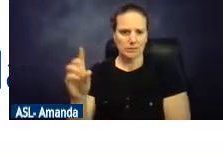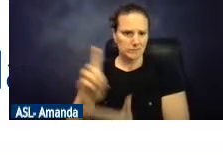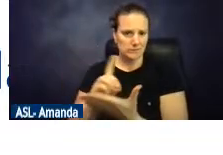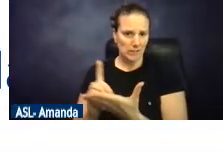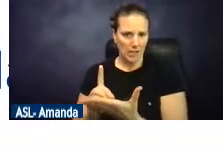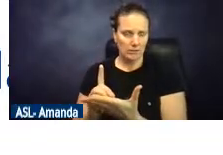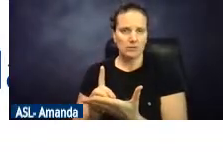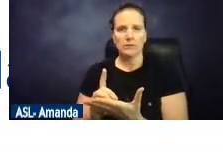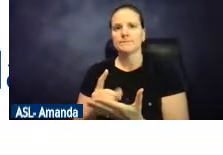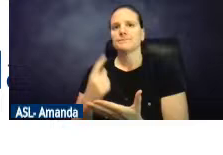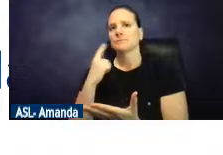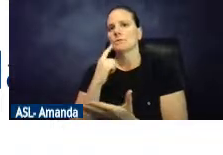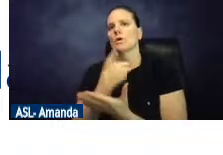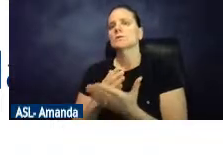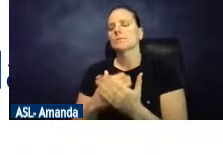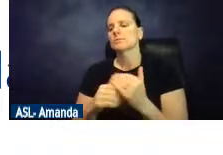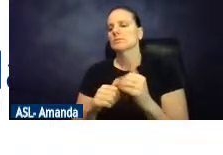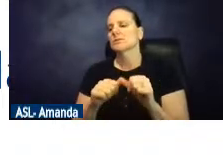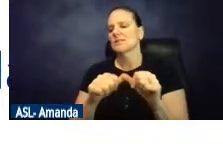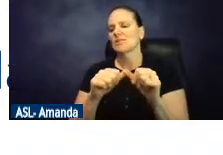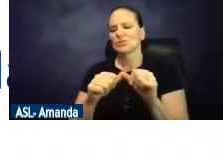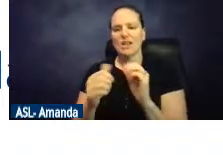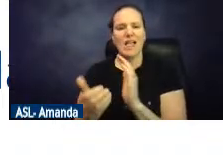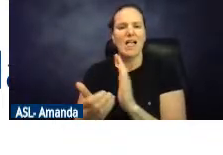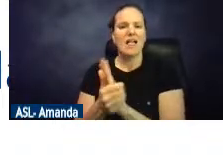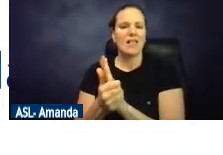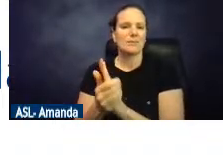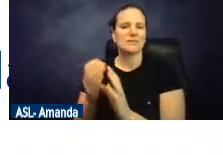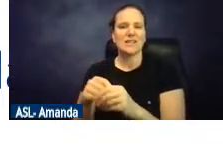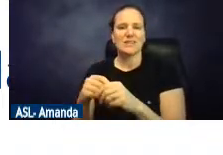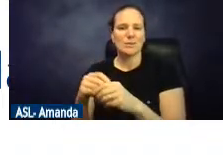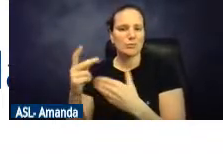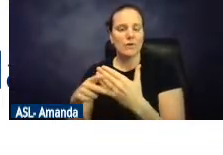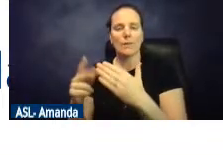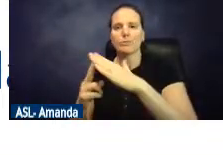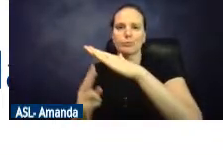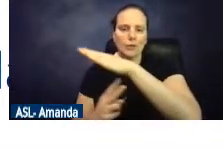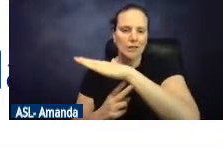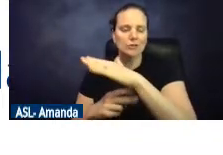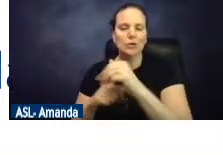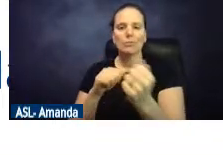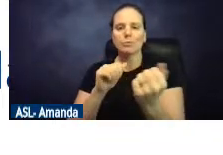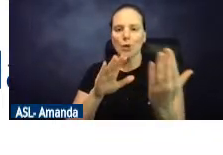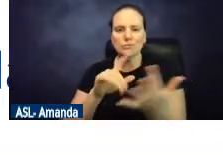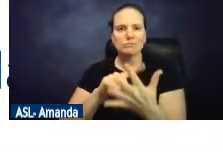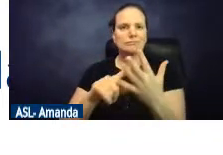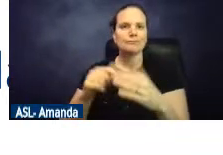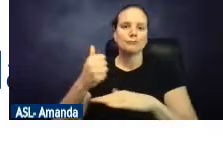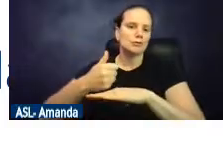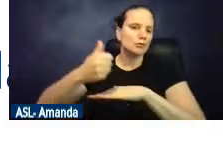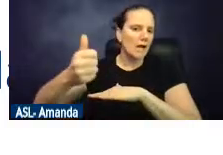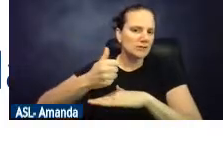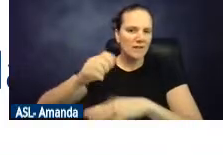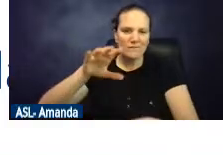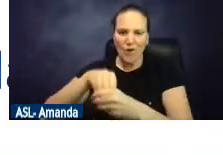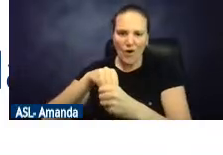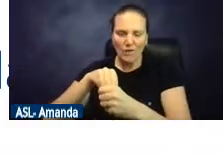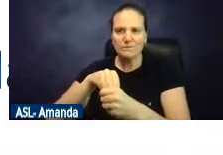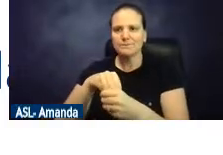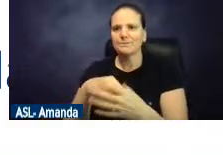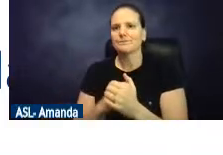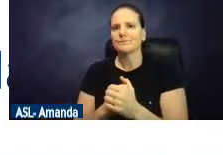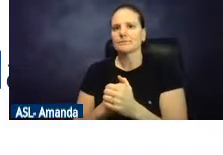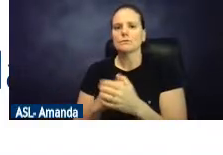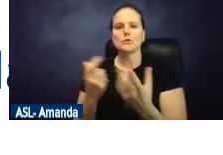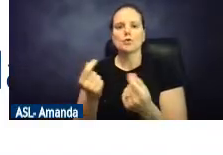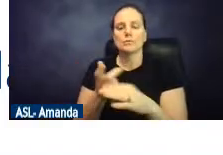for, some of the substantial elements of the program, the bridge, the approaches, a lot of the transit elements, the interchanges